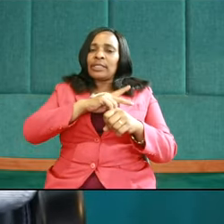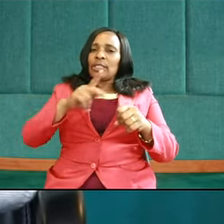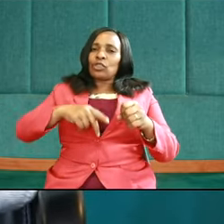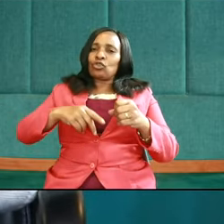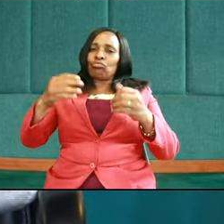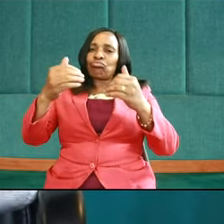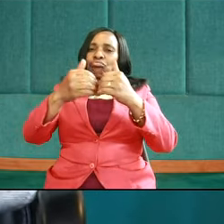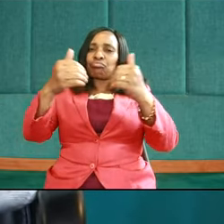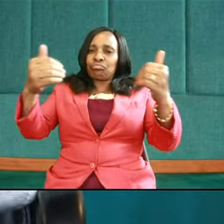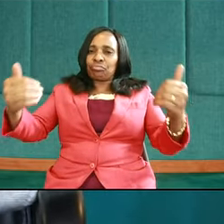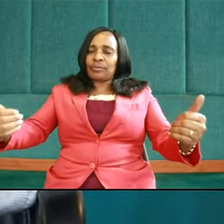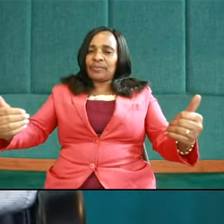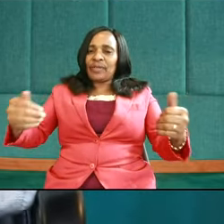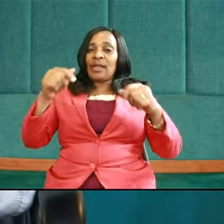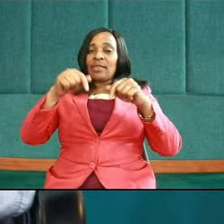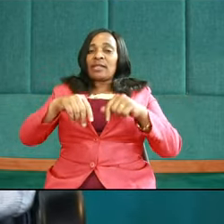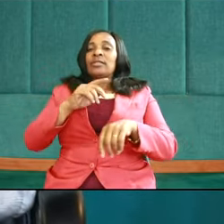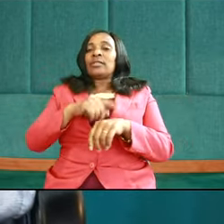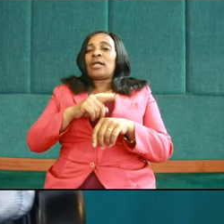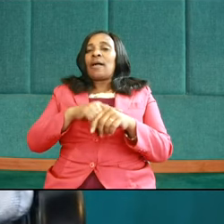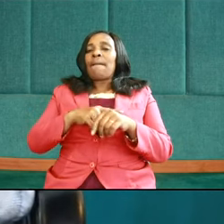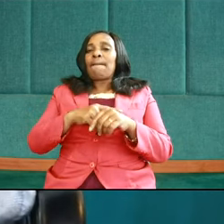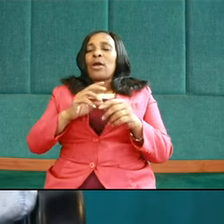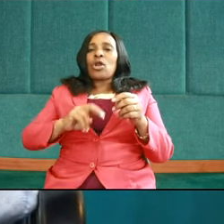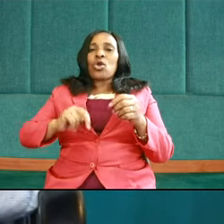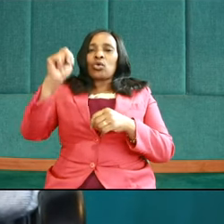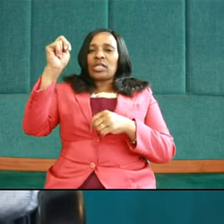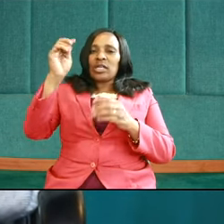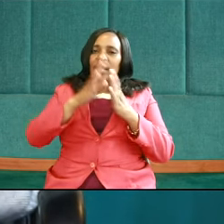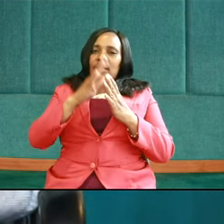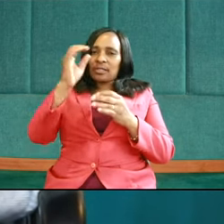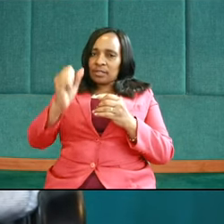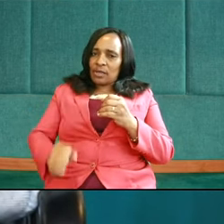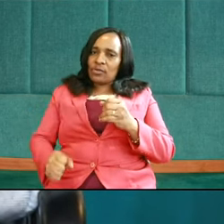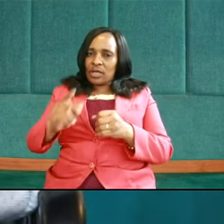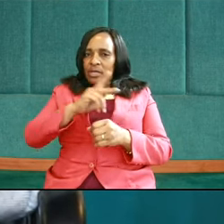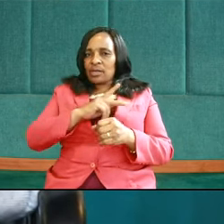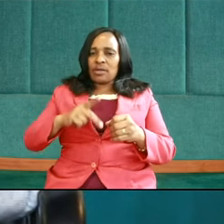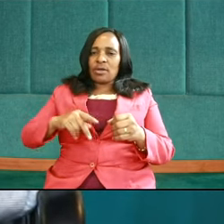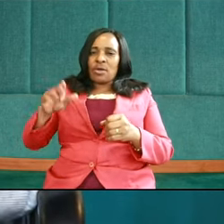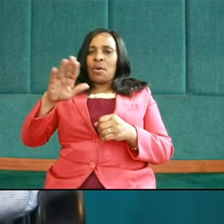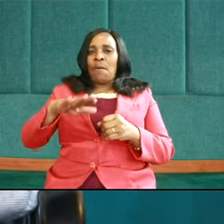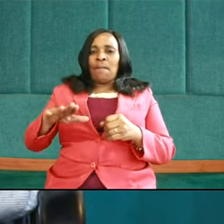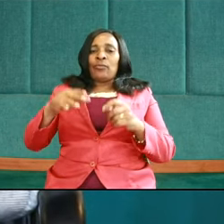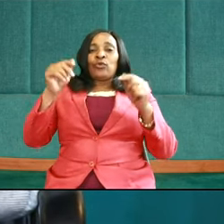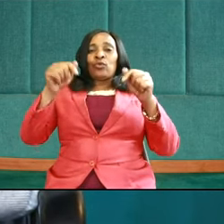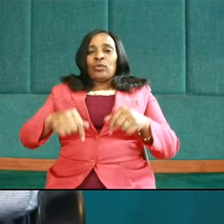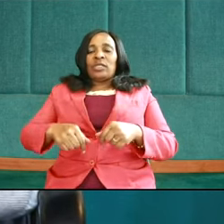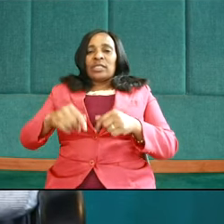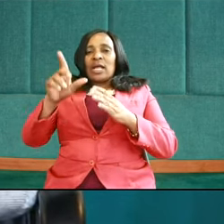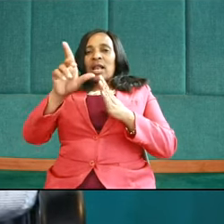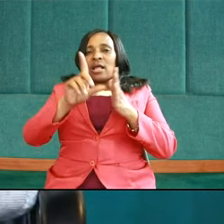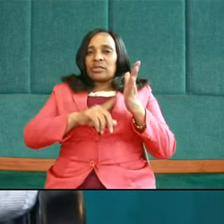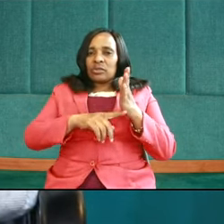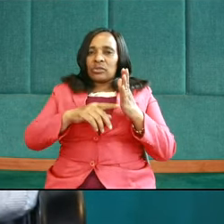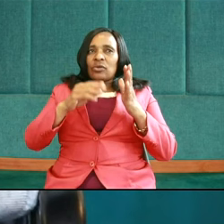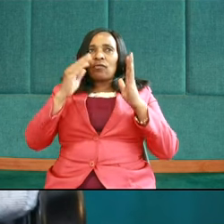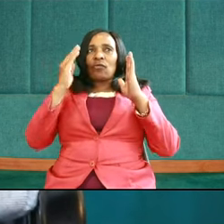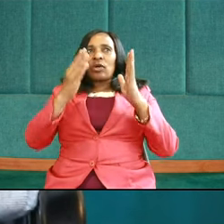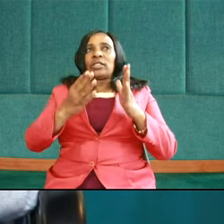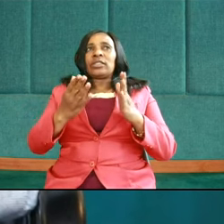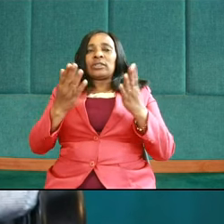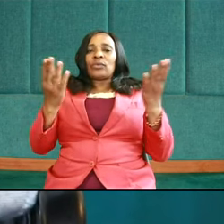split. And at this time, it was the northern and the southern kingdom. Today's lesson will be focusing